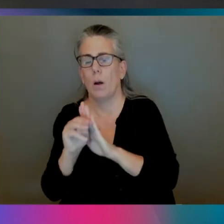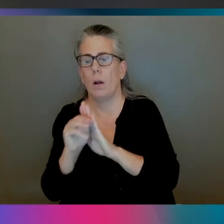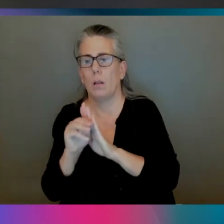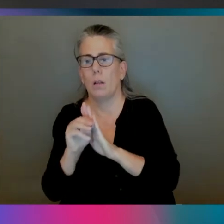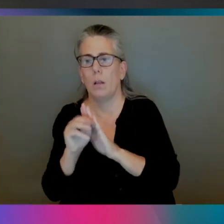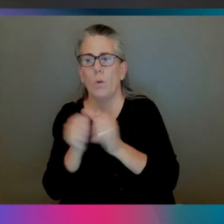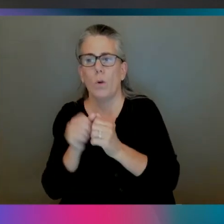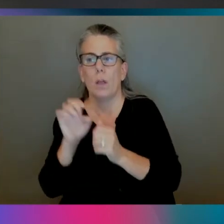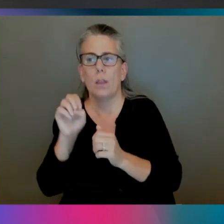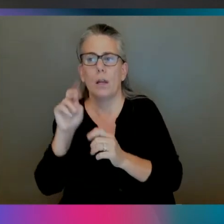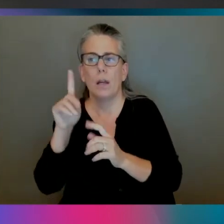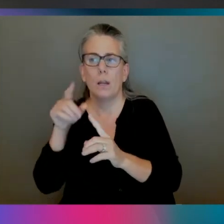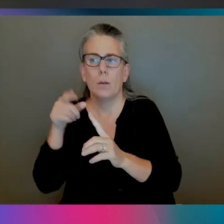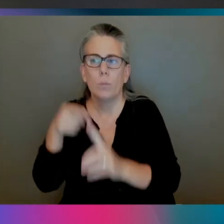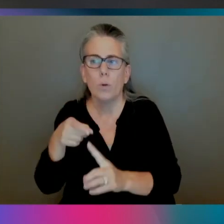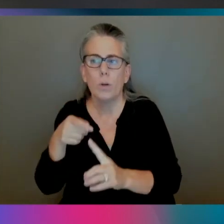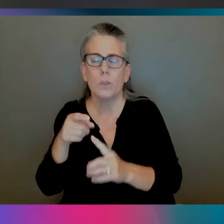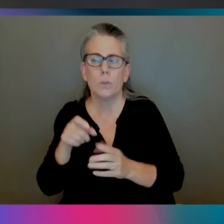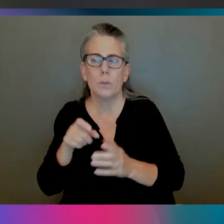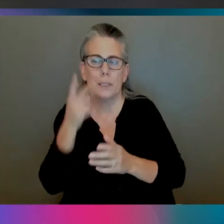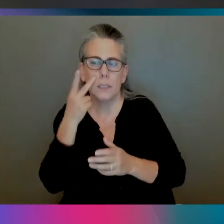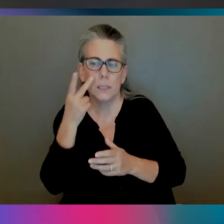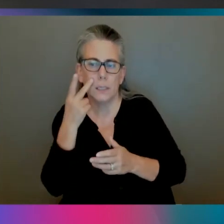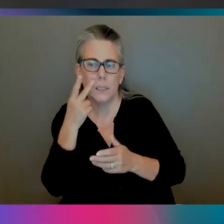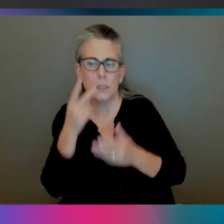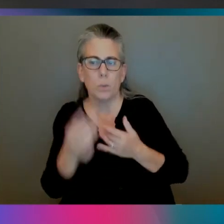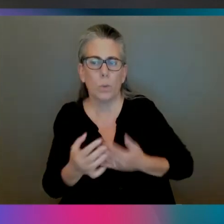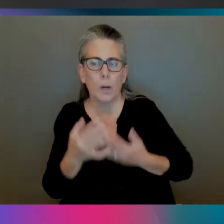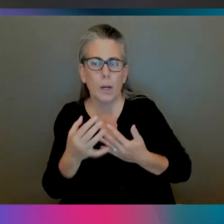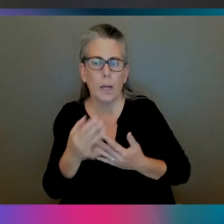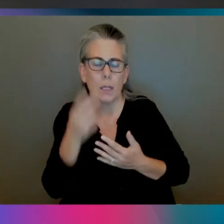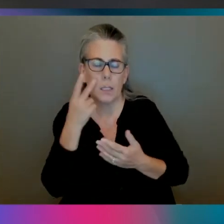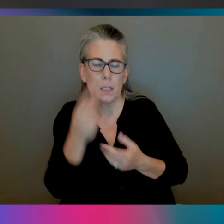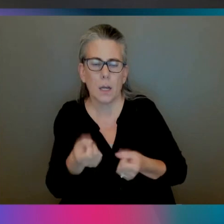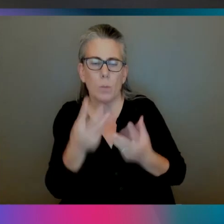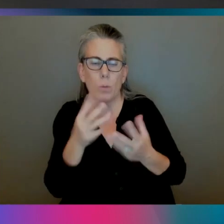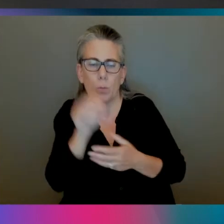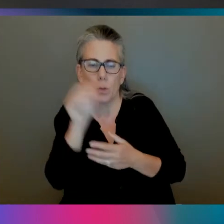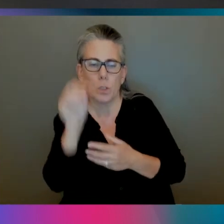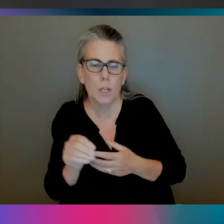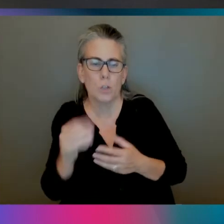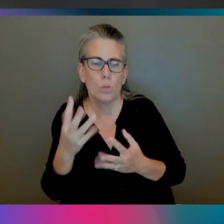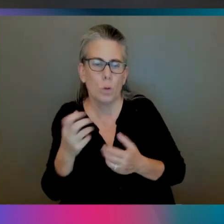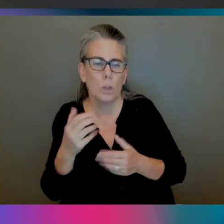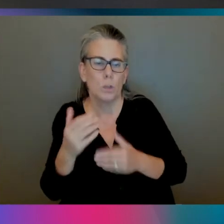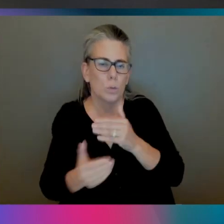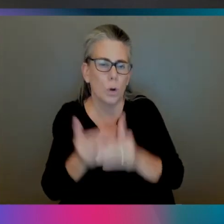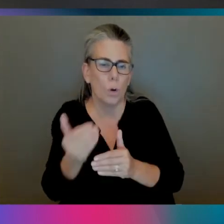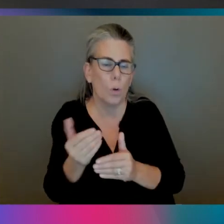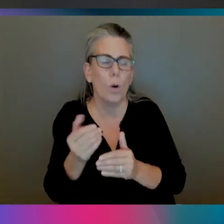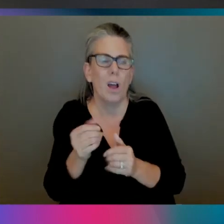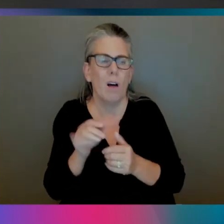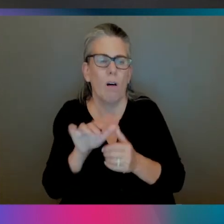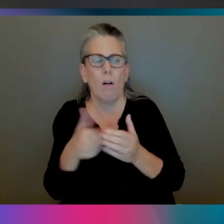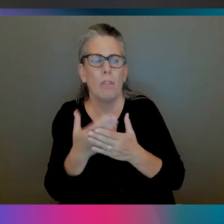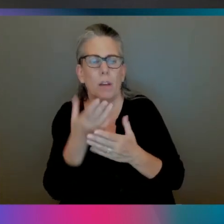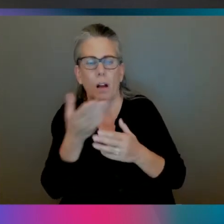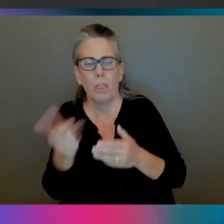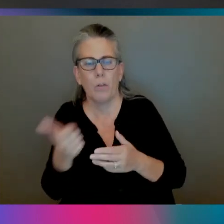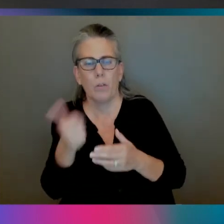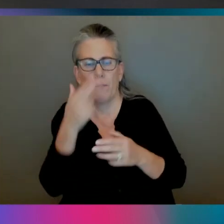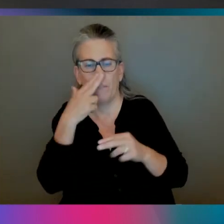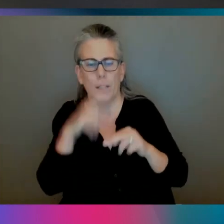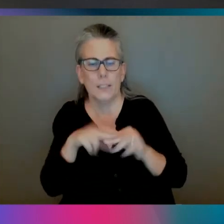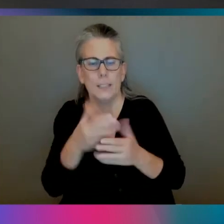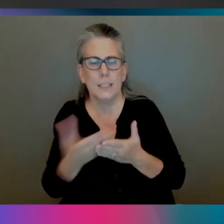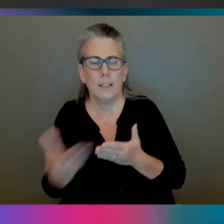we could add the weight, and we could say what percentage we want to go, and all the other fun stuff. Perfect. So yes, so